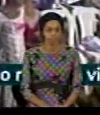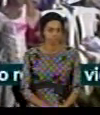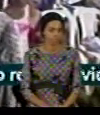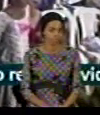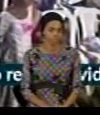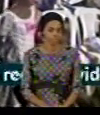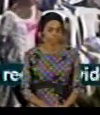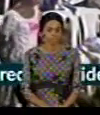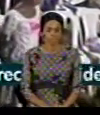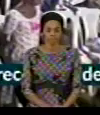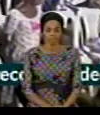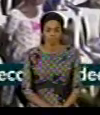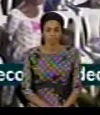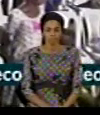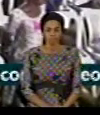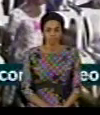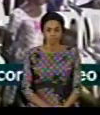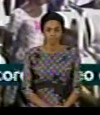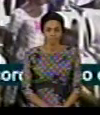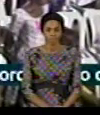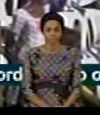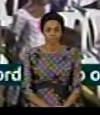Go ahead, Mama.